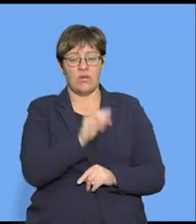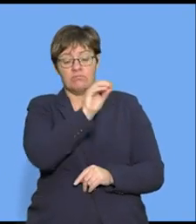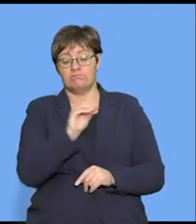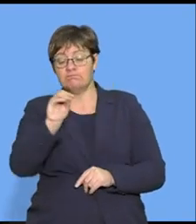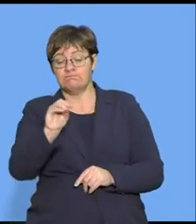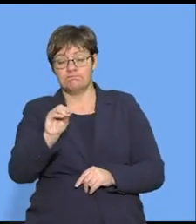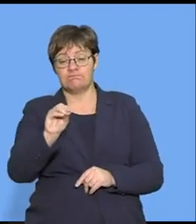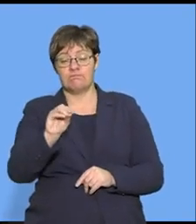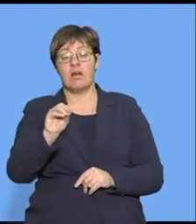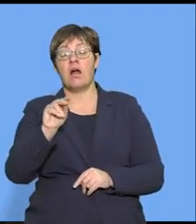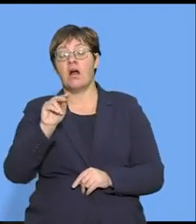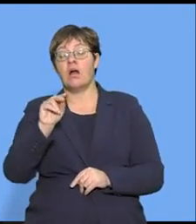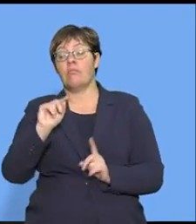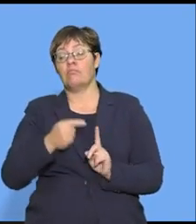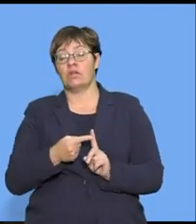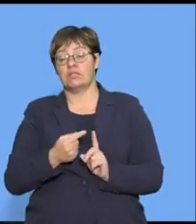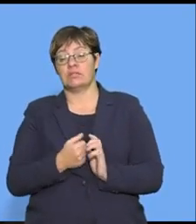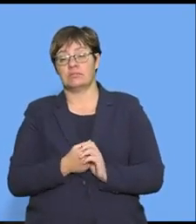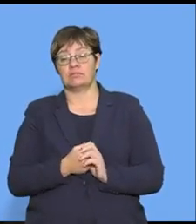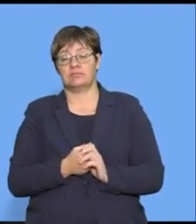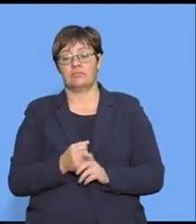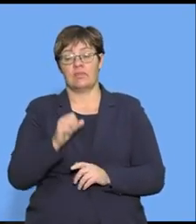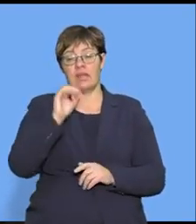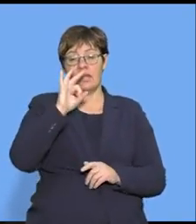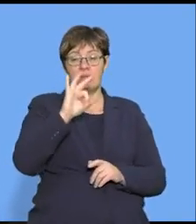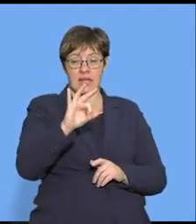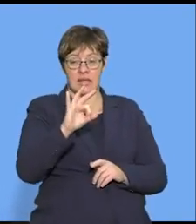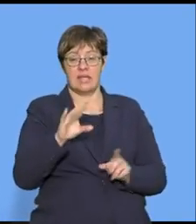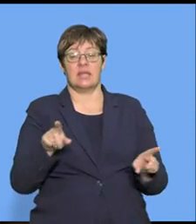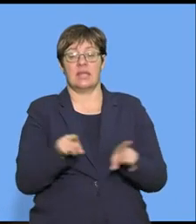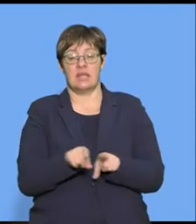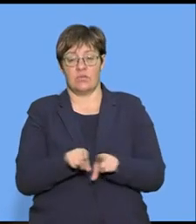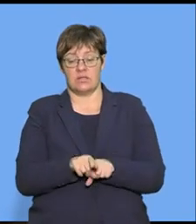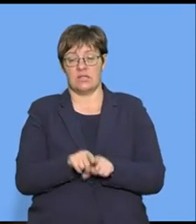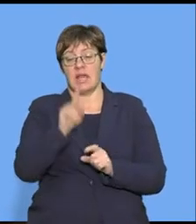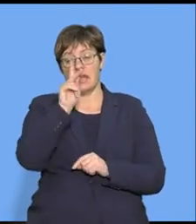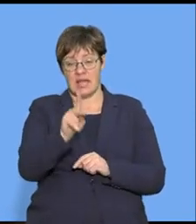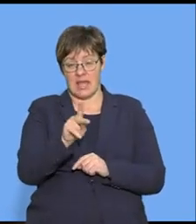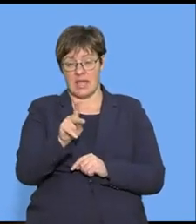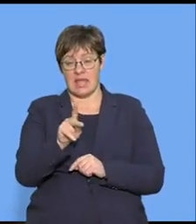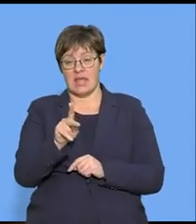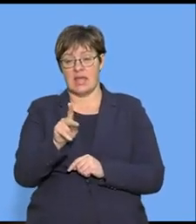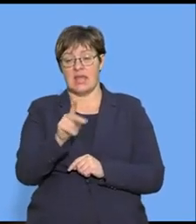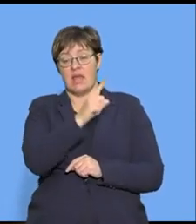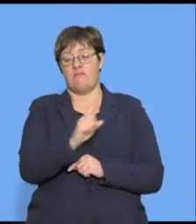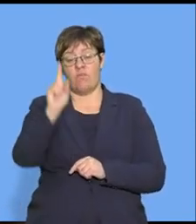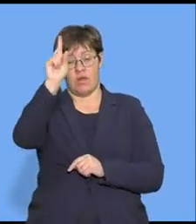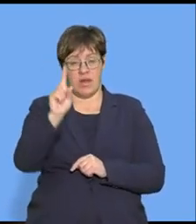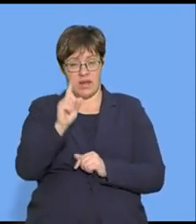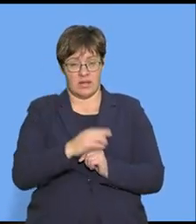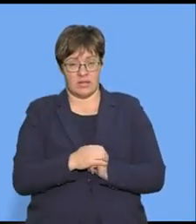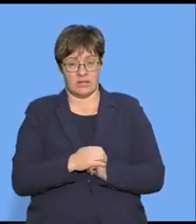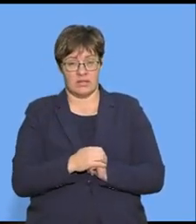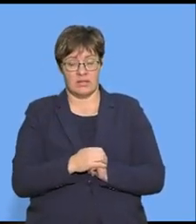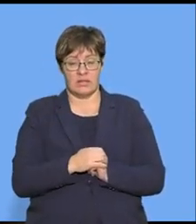be 3 is equals to k to the exponent of 1. So k to the exponent of 1 is just